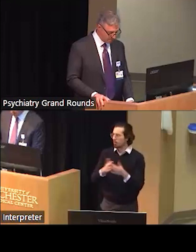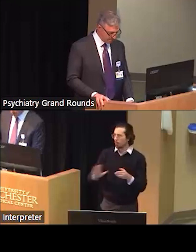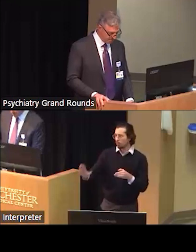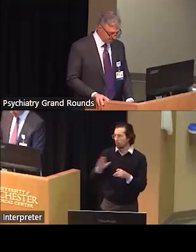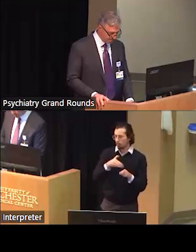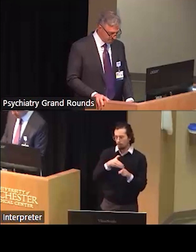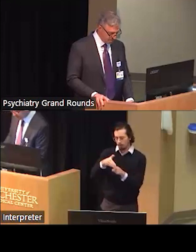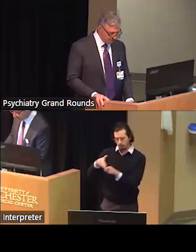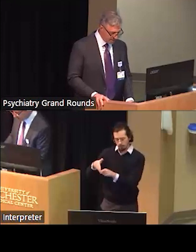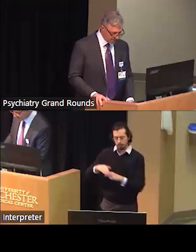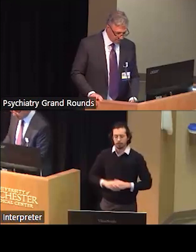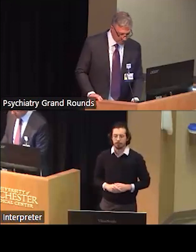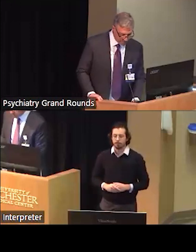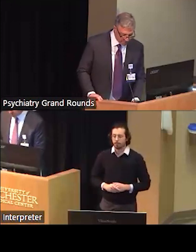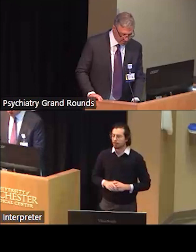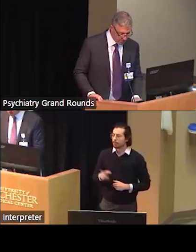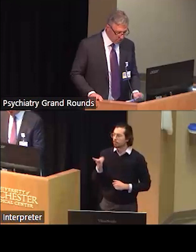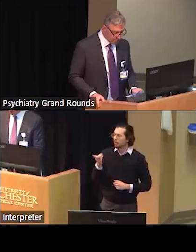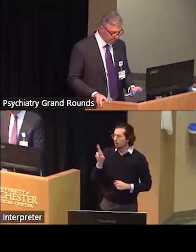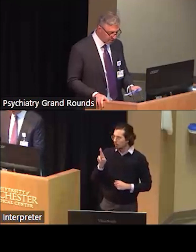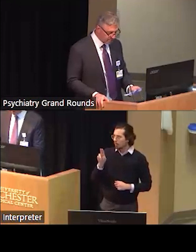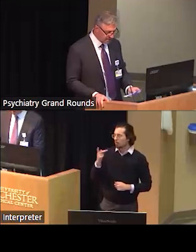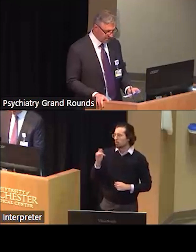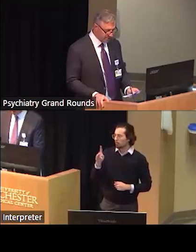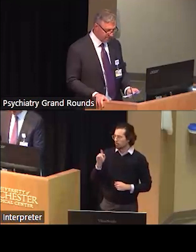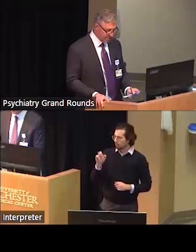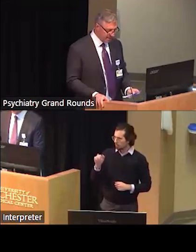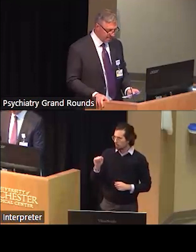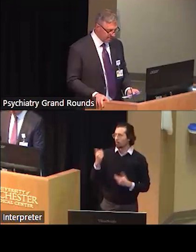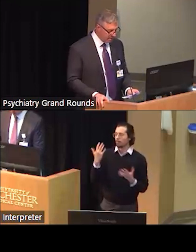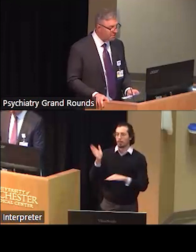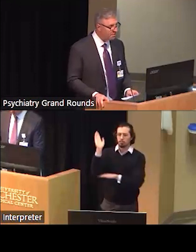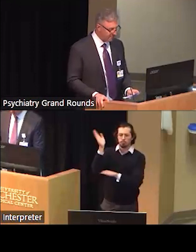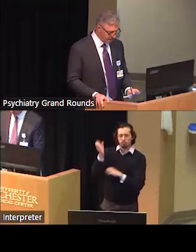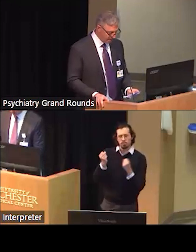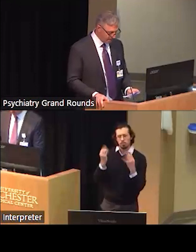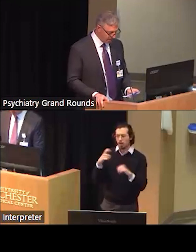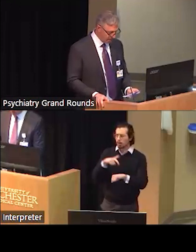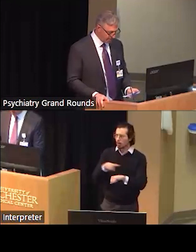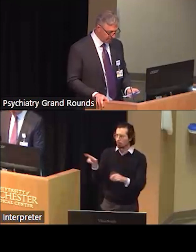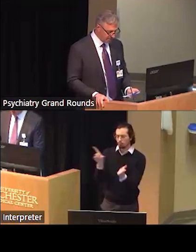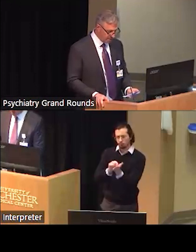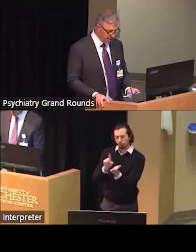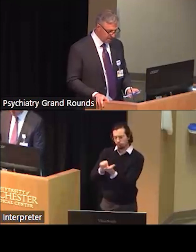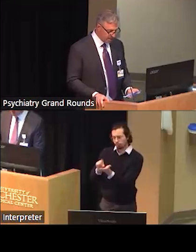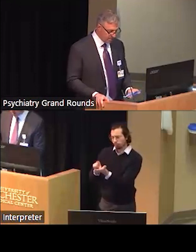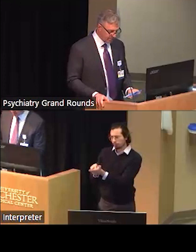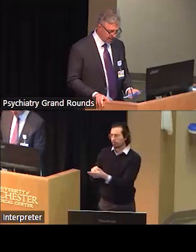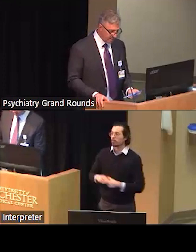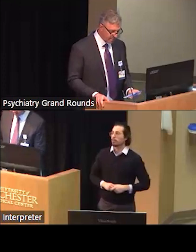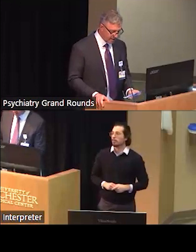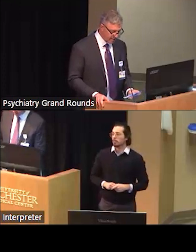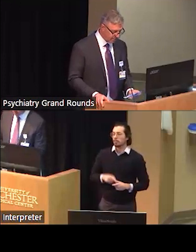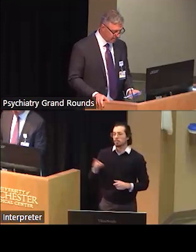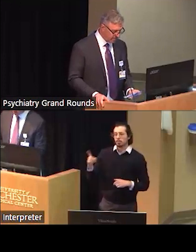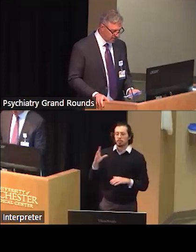that you're in. Dr. Privitera has given numerous presentations and is the author of many publications. He was on